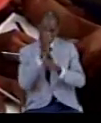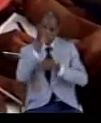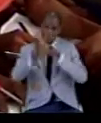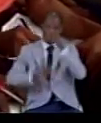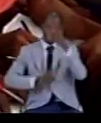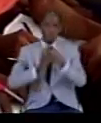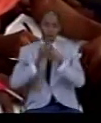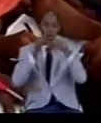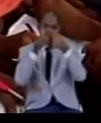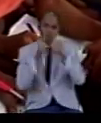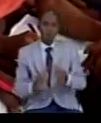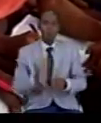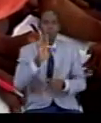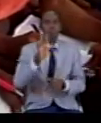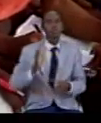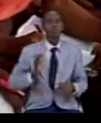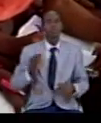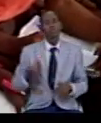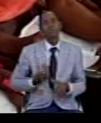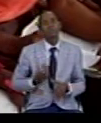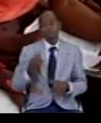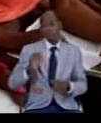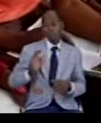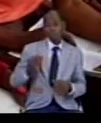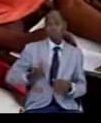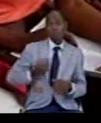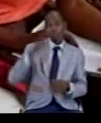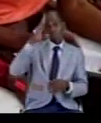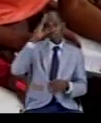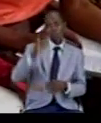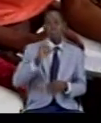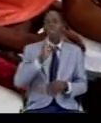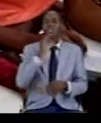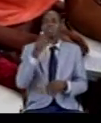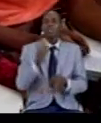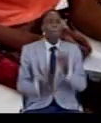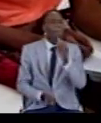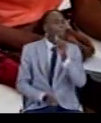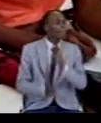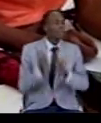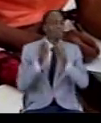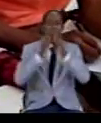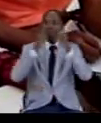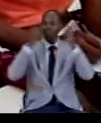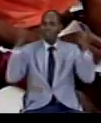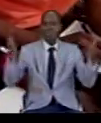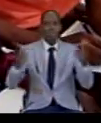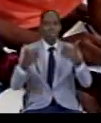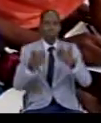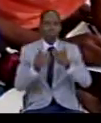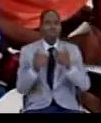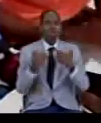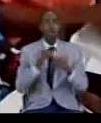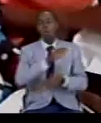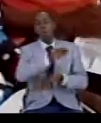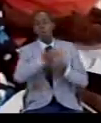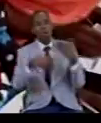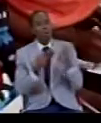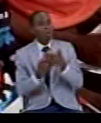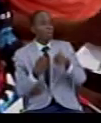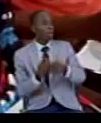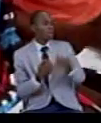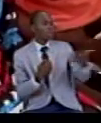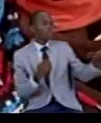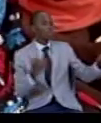lose your soul? The soul of man is his greatest possession. All the things we gain on earth, we're going to